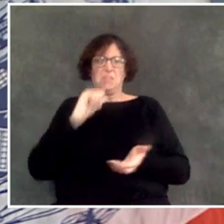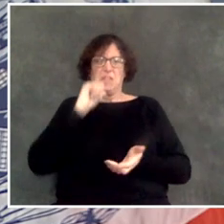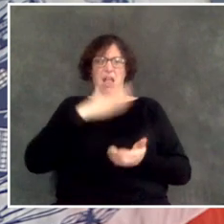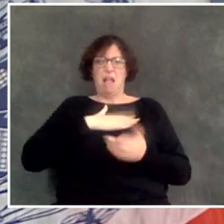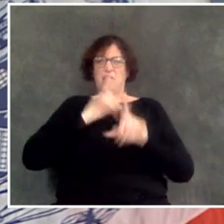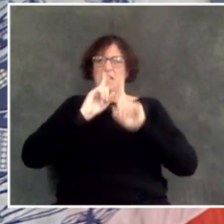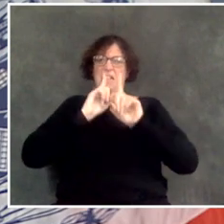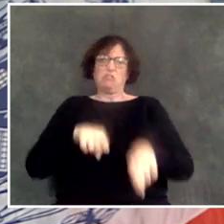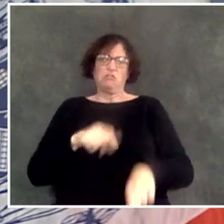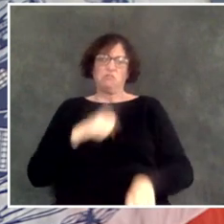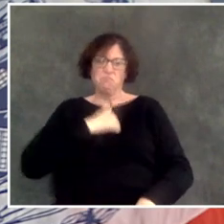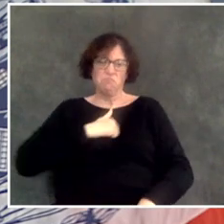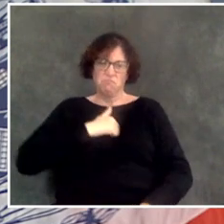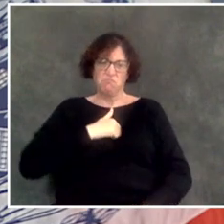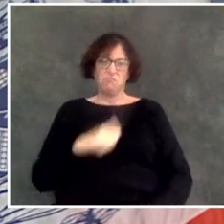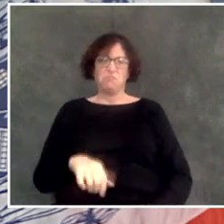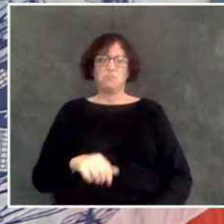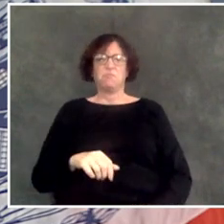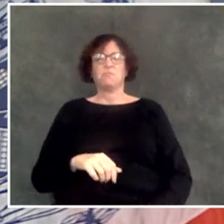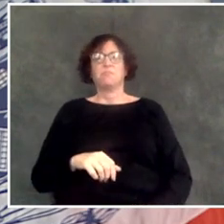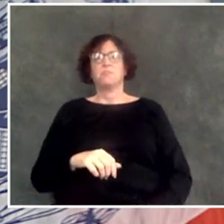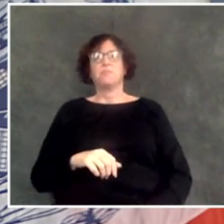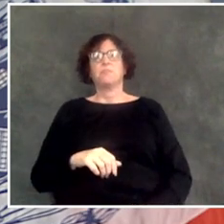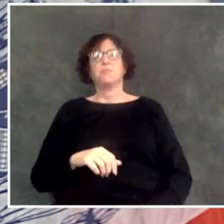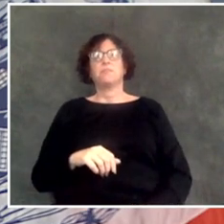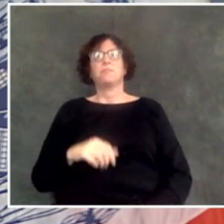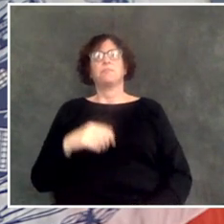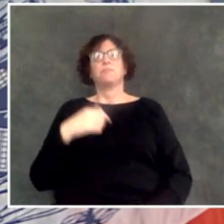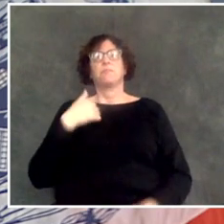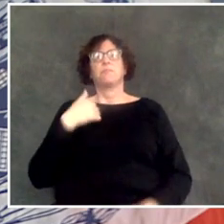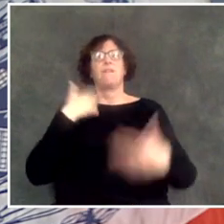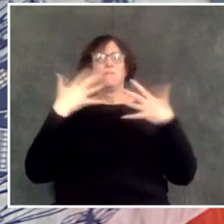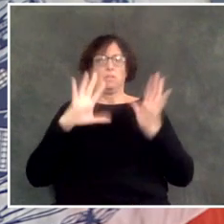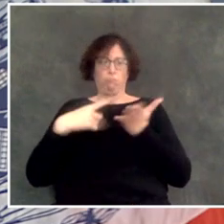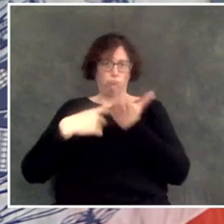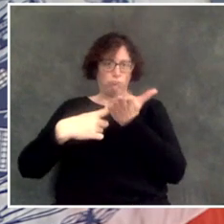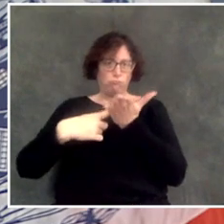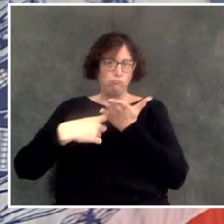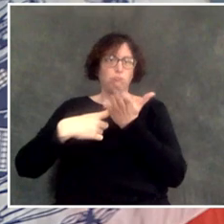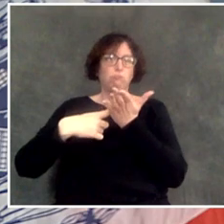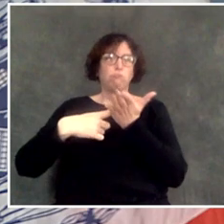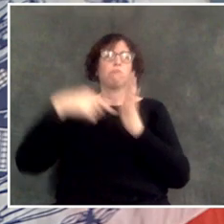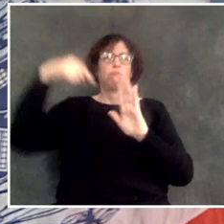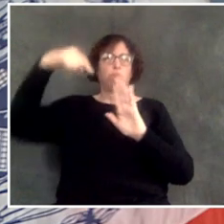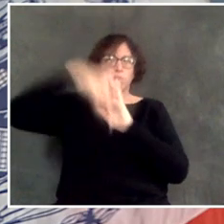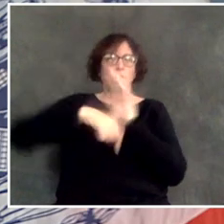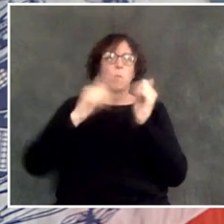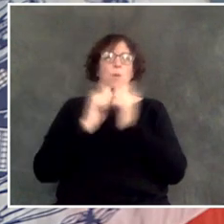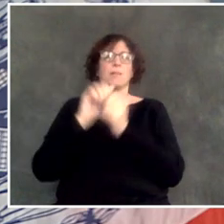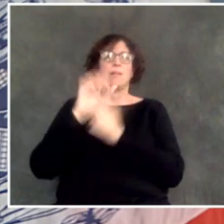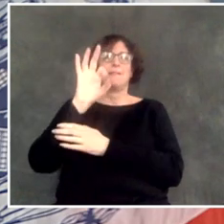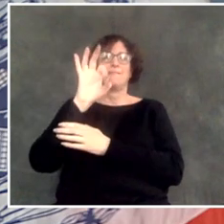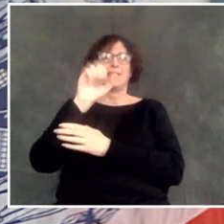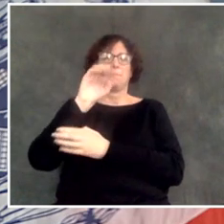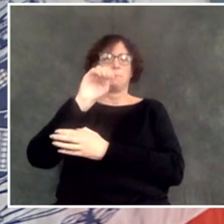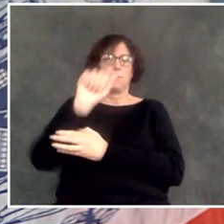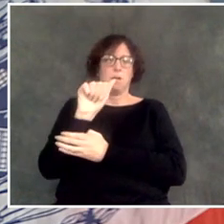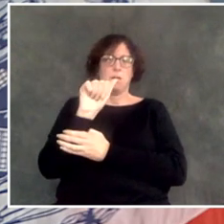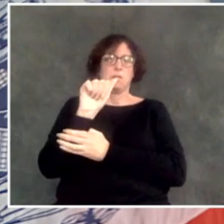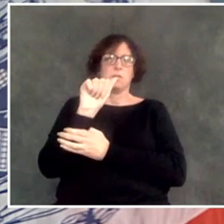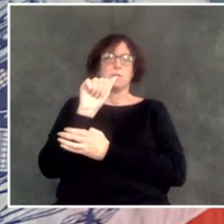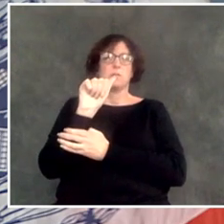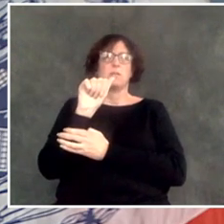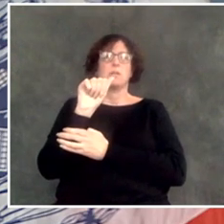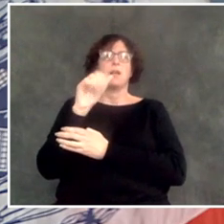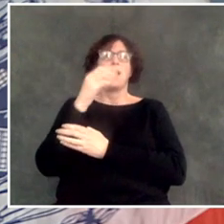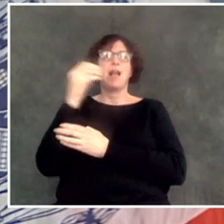with FEMA and the Department of Defense, and to the credit of both of them, they have sent in all the personnel and equipment that we asked